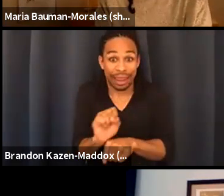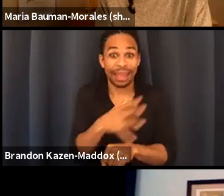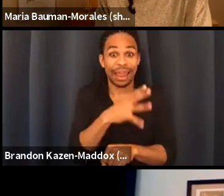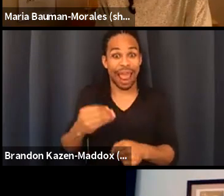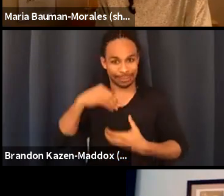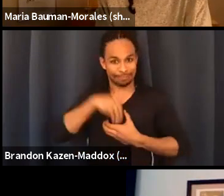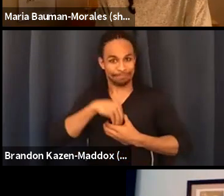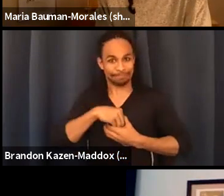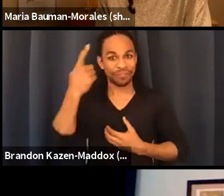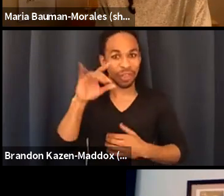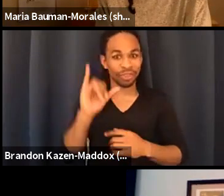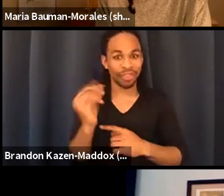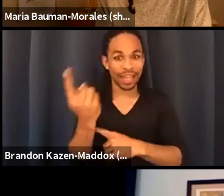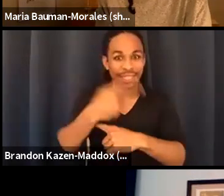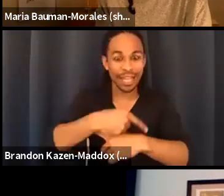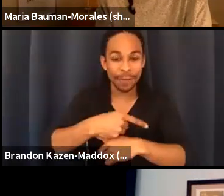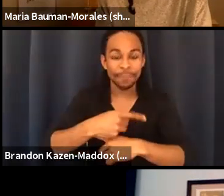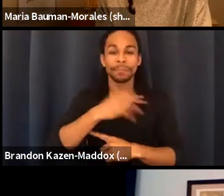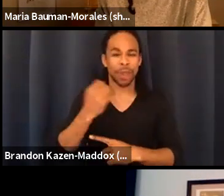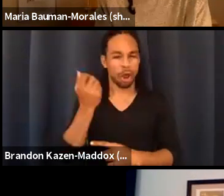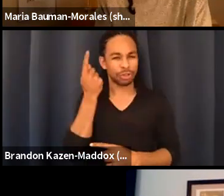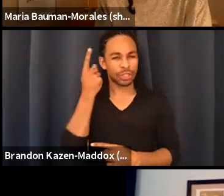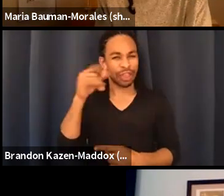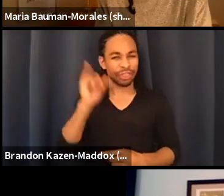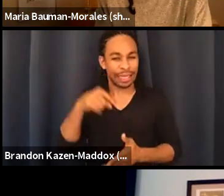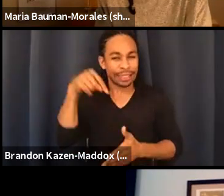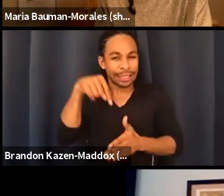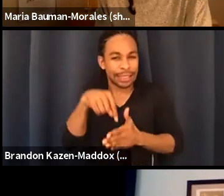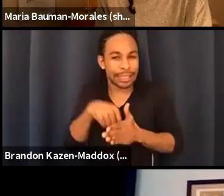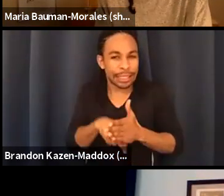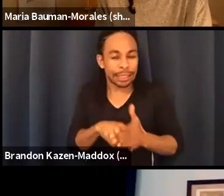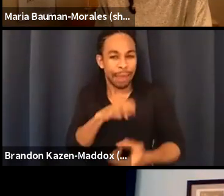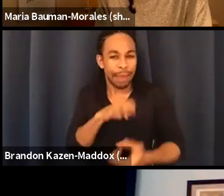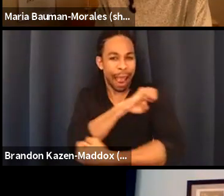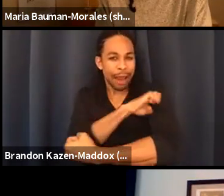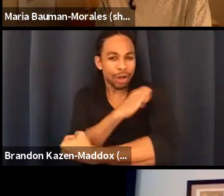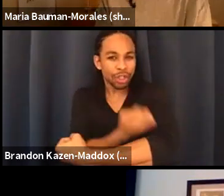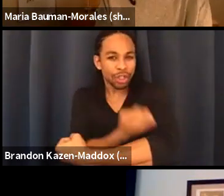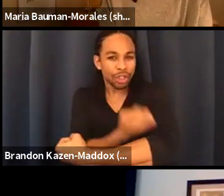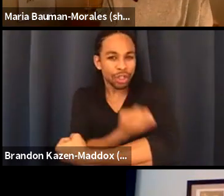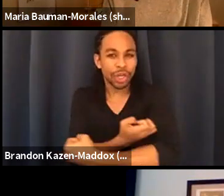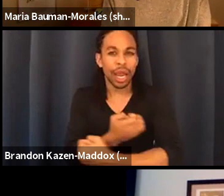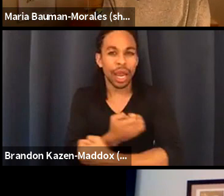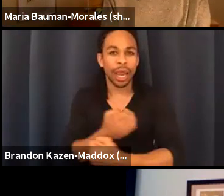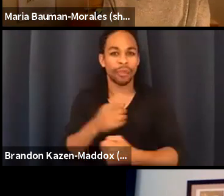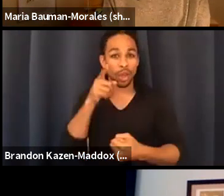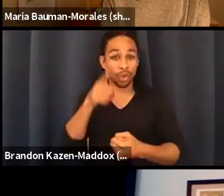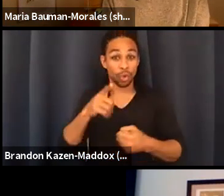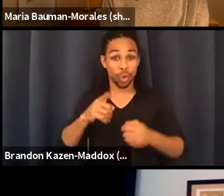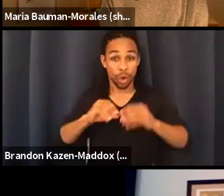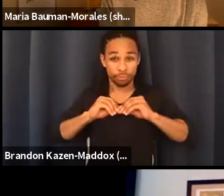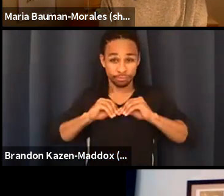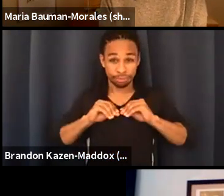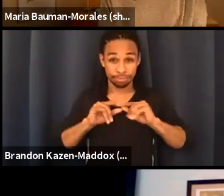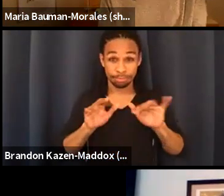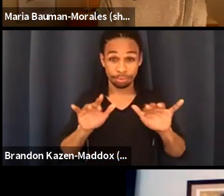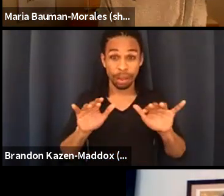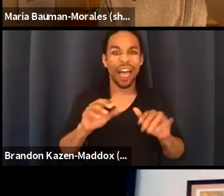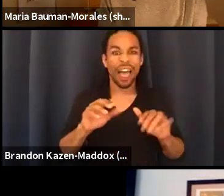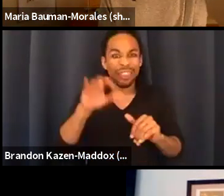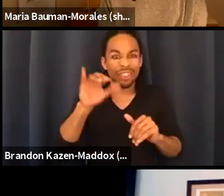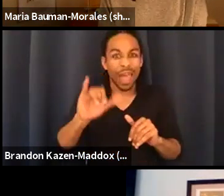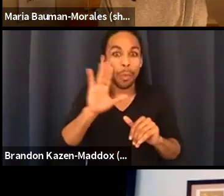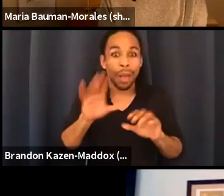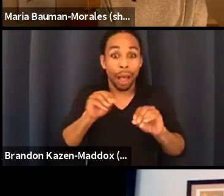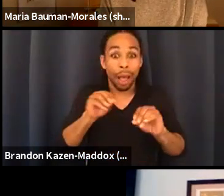understanding that the energy you put into the space is an energy that's going to come back to you. It's also, you know, it's a practice that